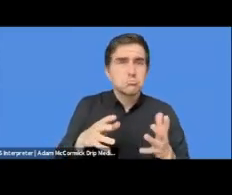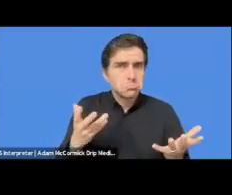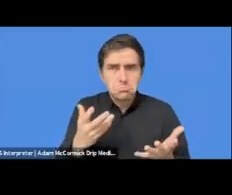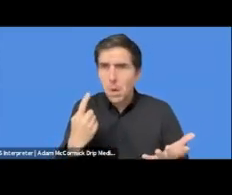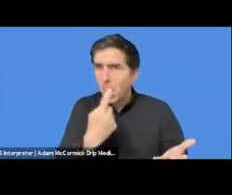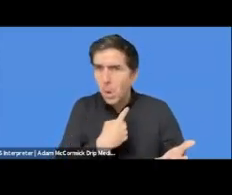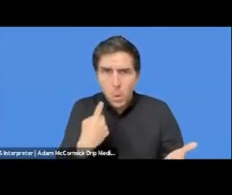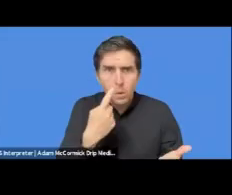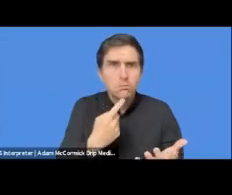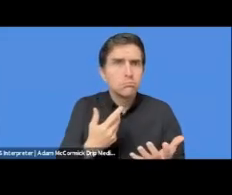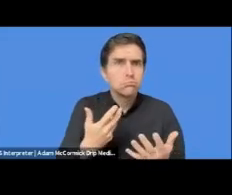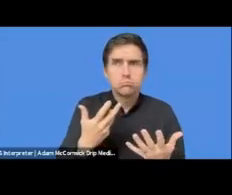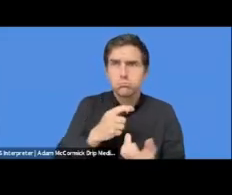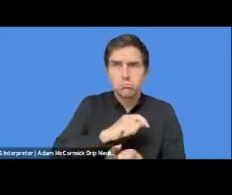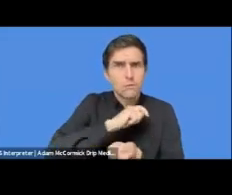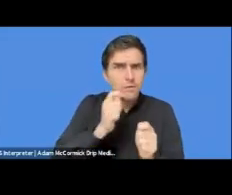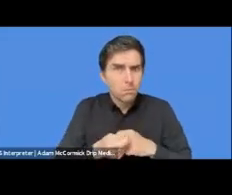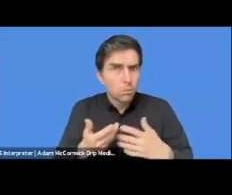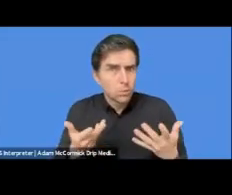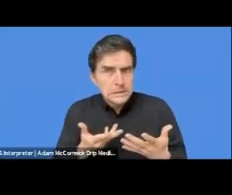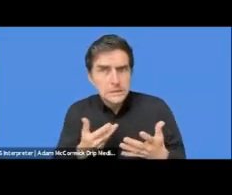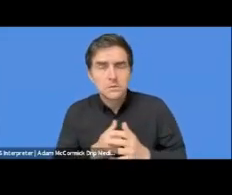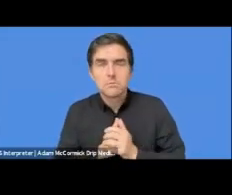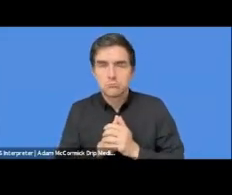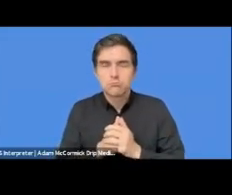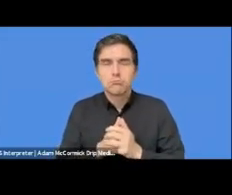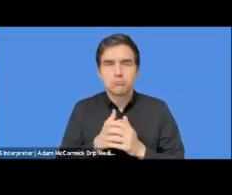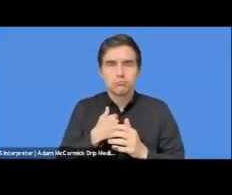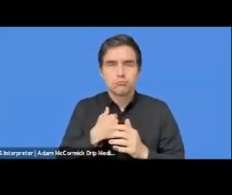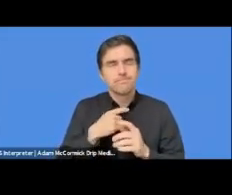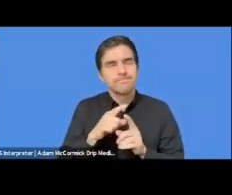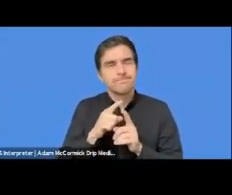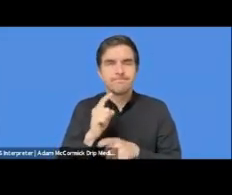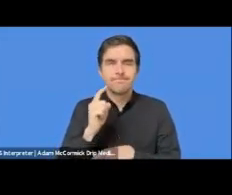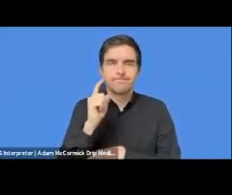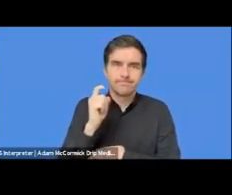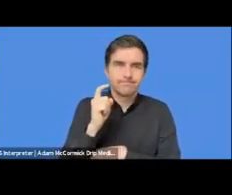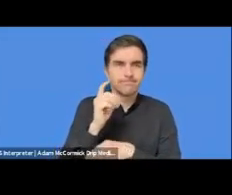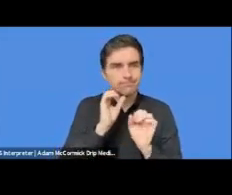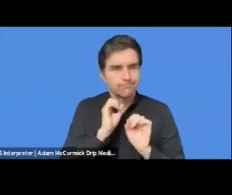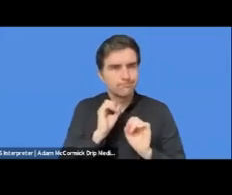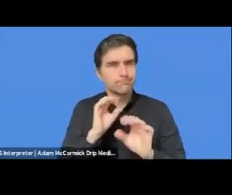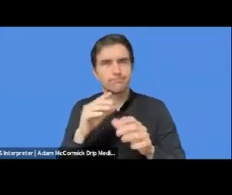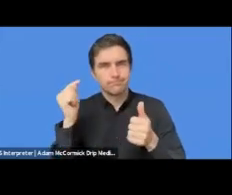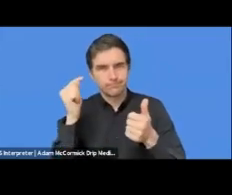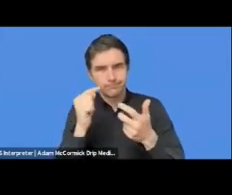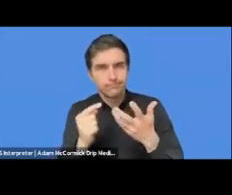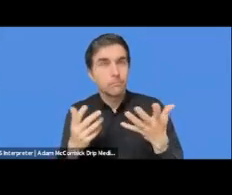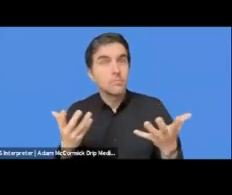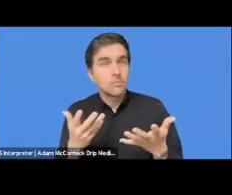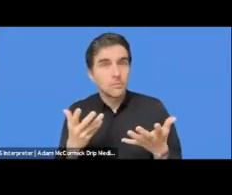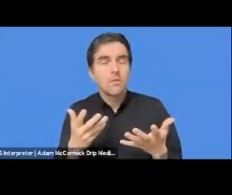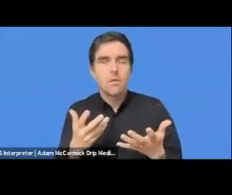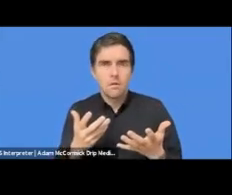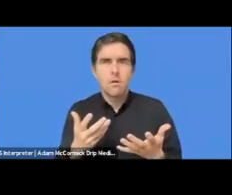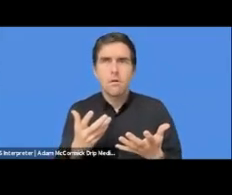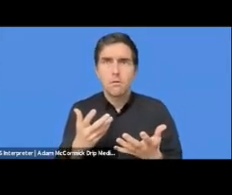what Transform is, the inception, when we started, who was trained,